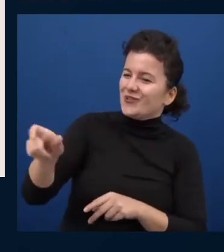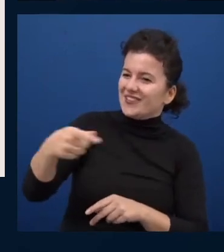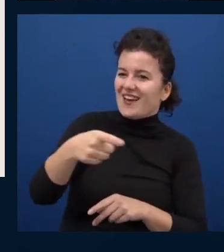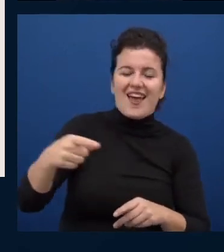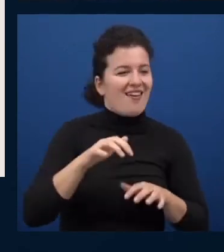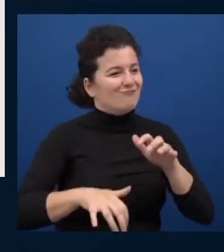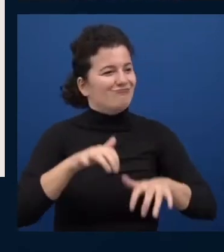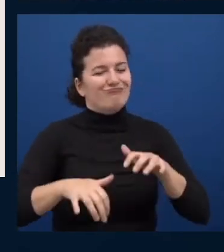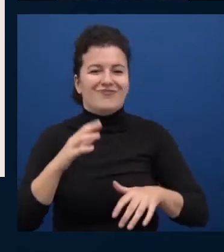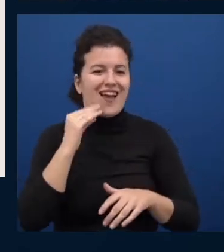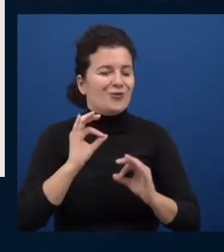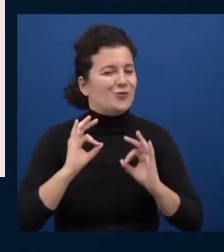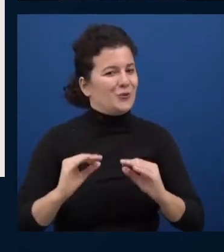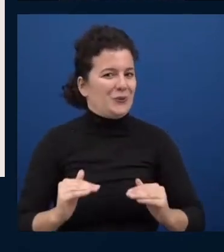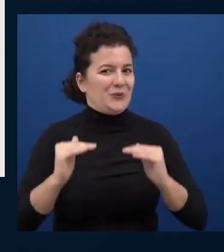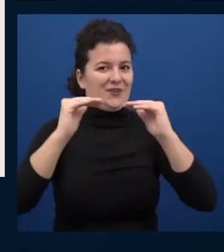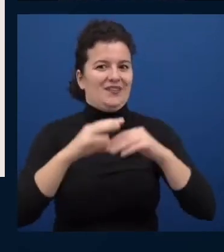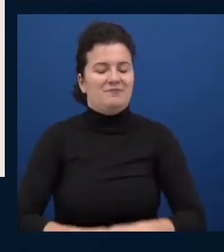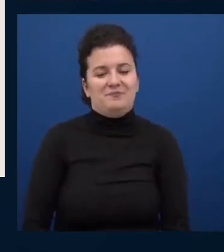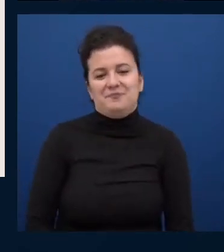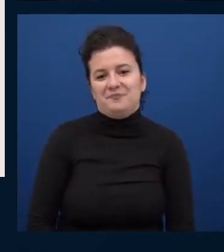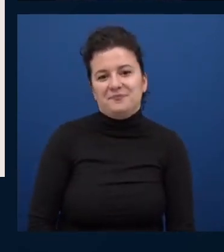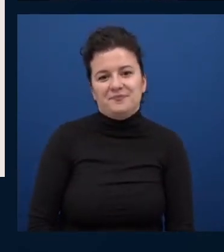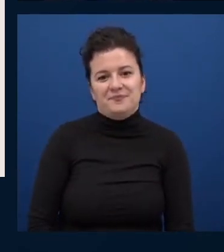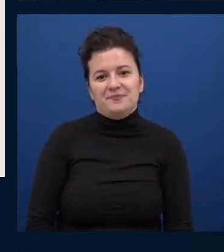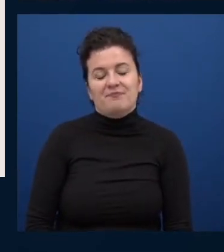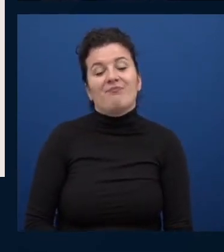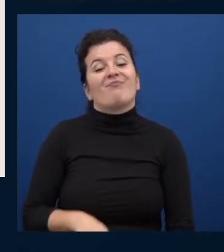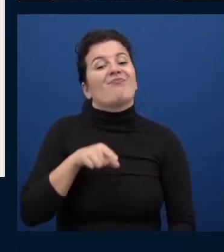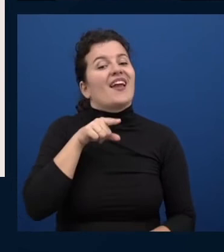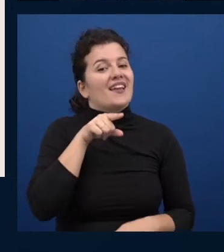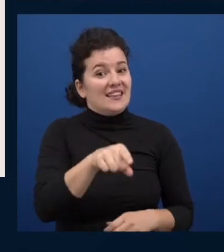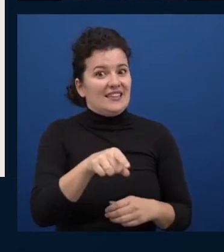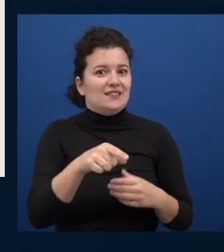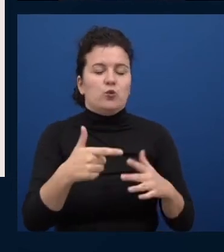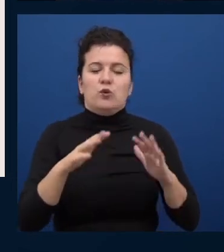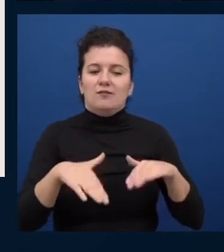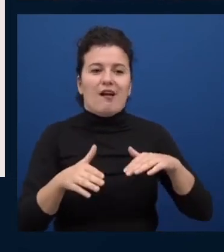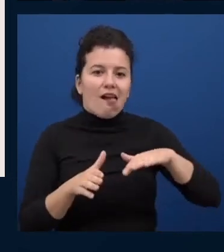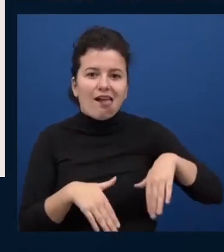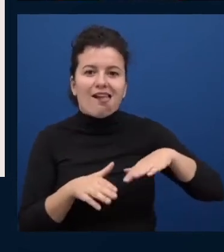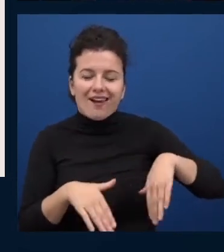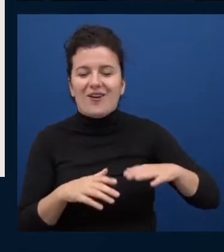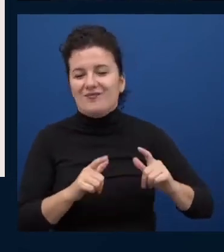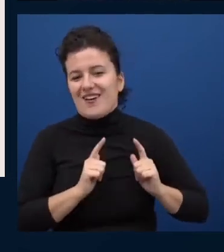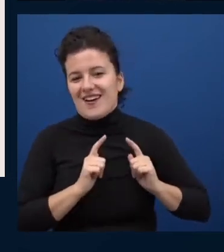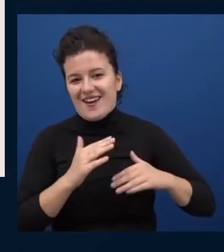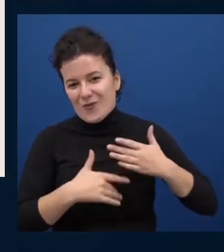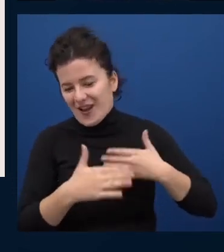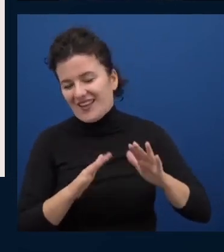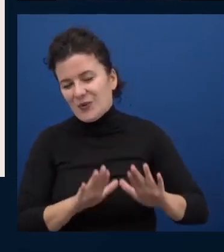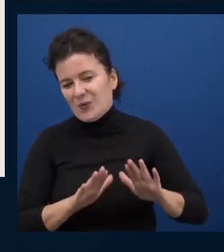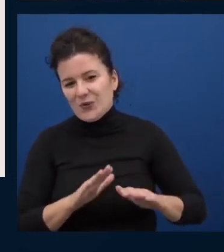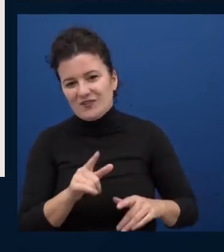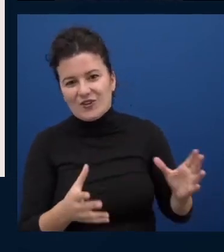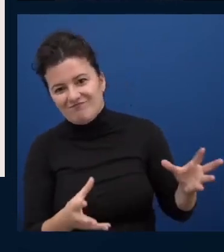to fixing some of the long-standing bugs that we've had. So for every cycle that we're doing in our release